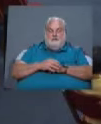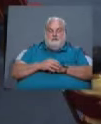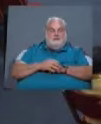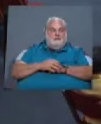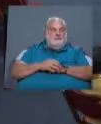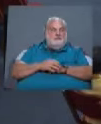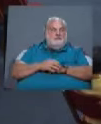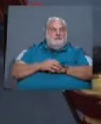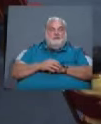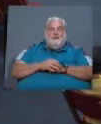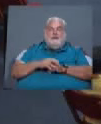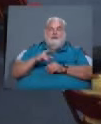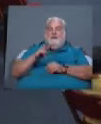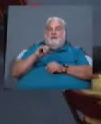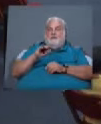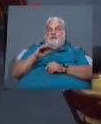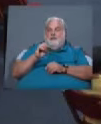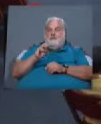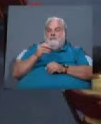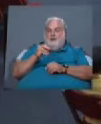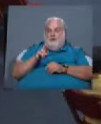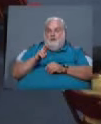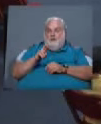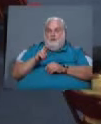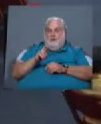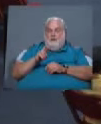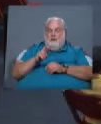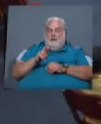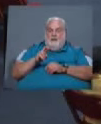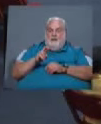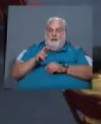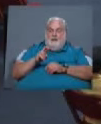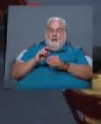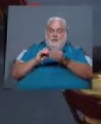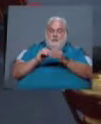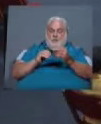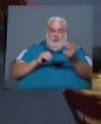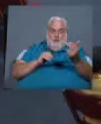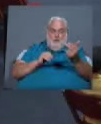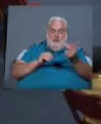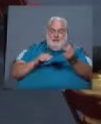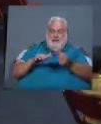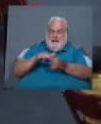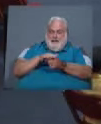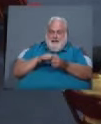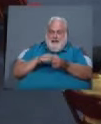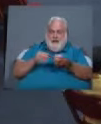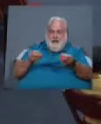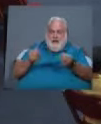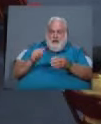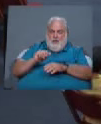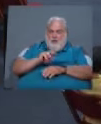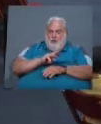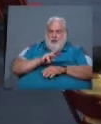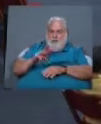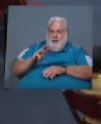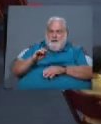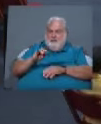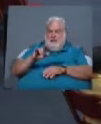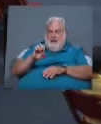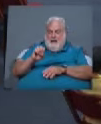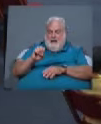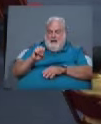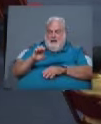Vice Mayor, members of the board, item 13 is a tract of land located on the west side